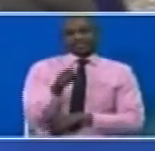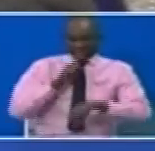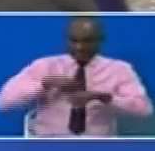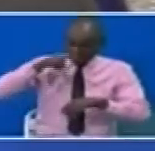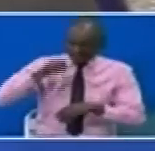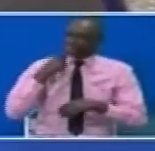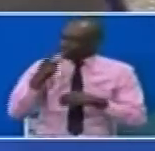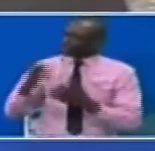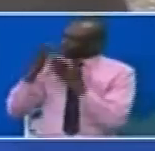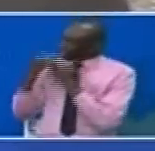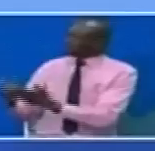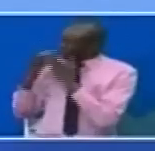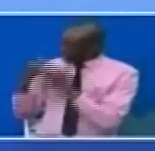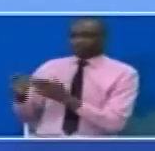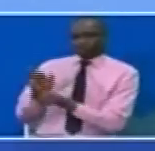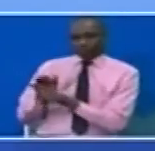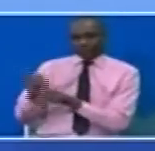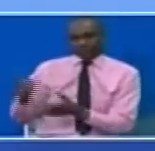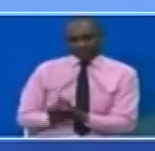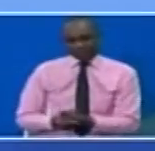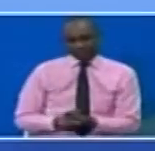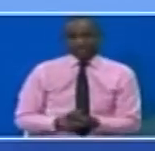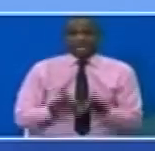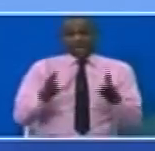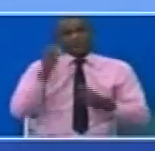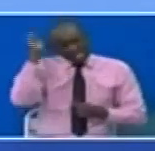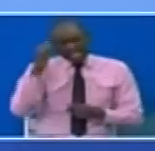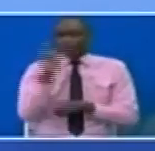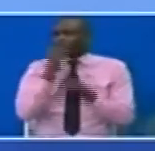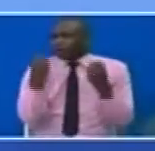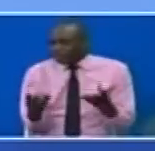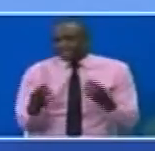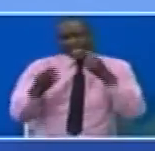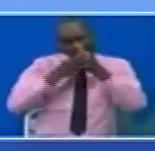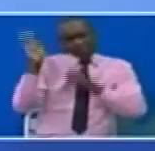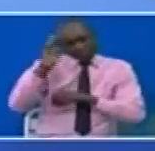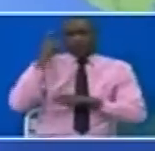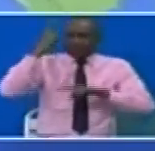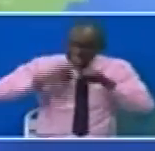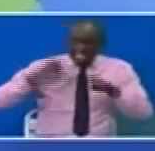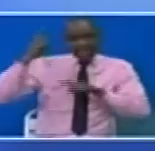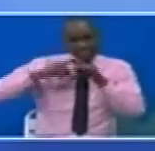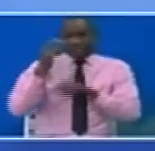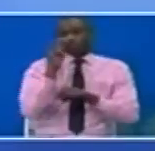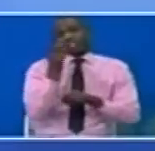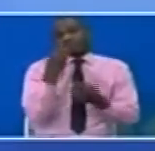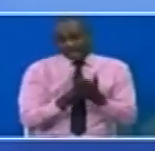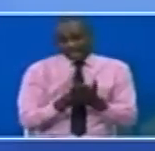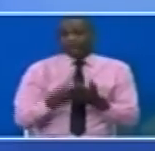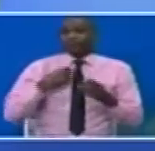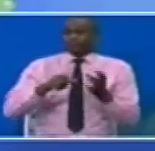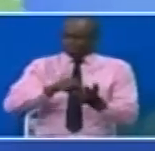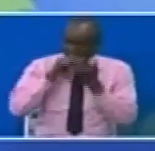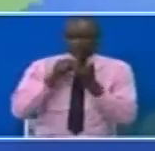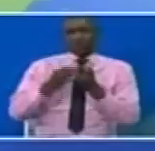are truly grateful. Thank you very much. Kenyans spend up to 8 billion Kenya shillings every year seeking